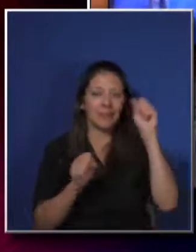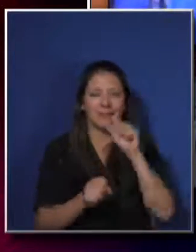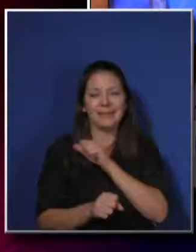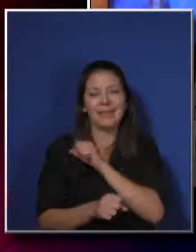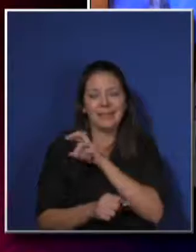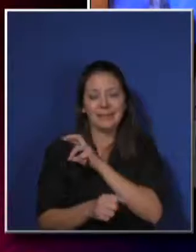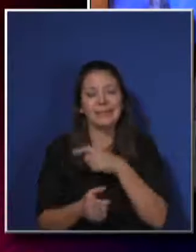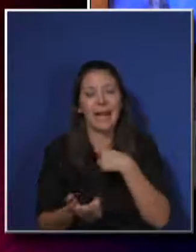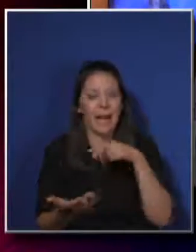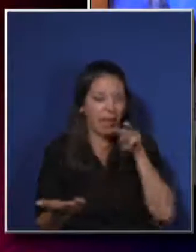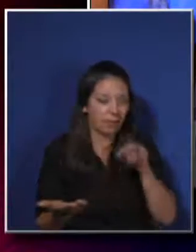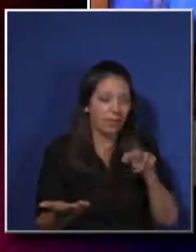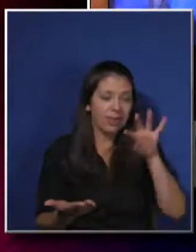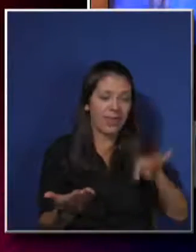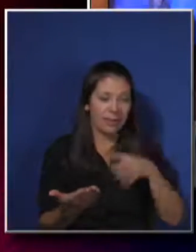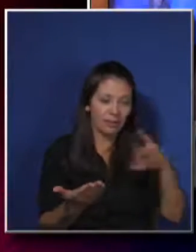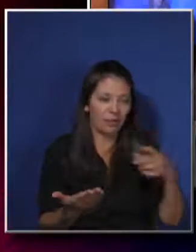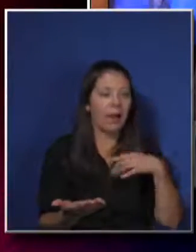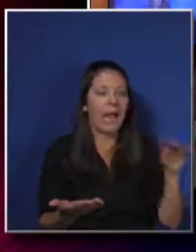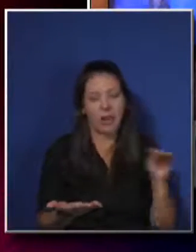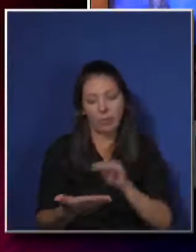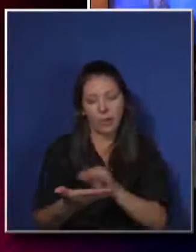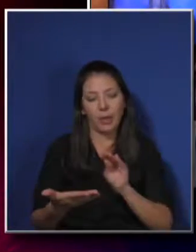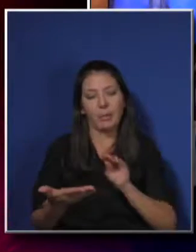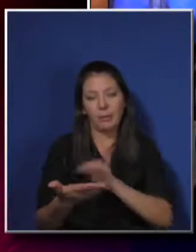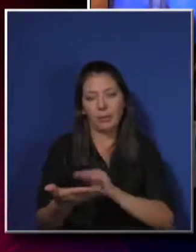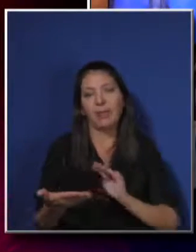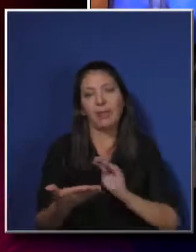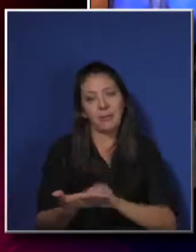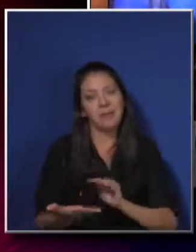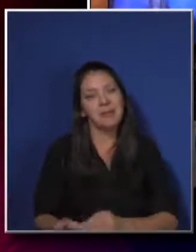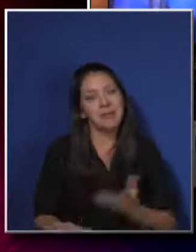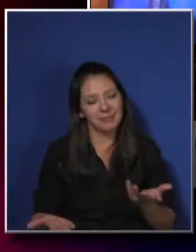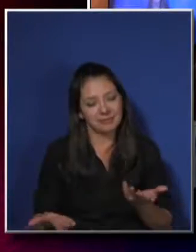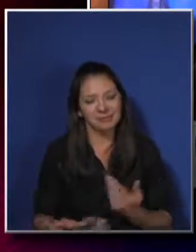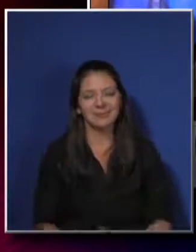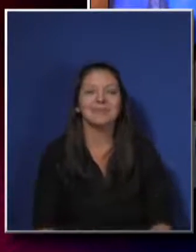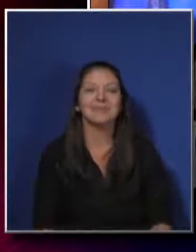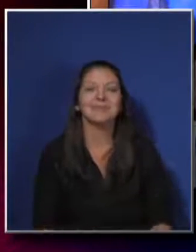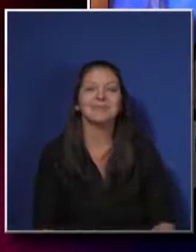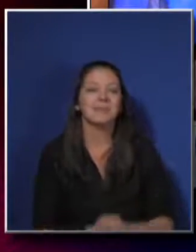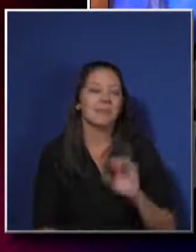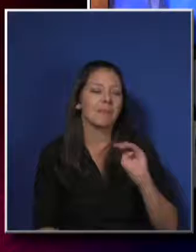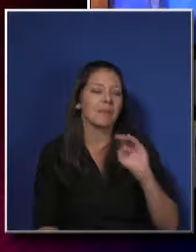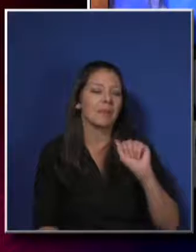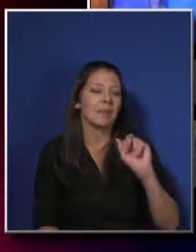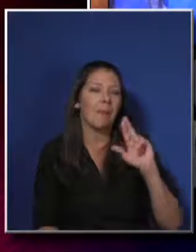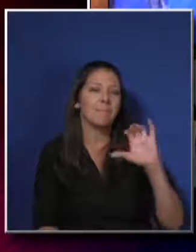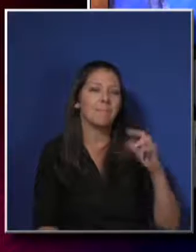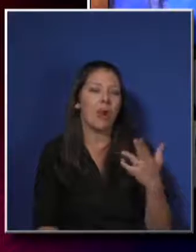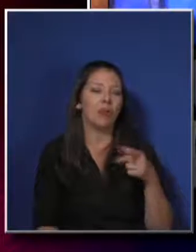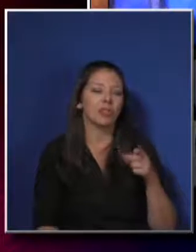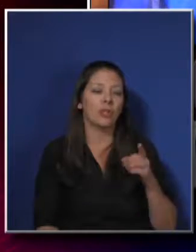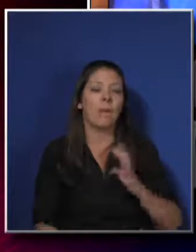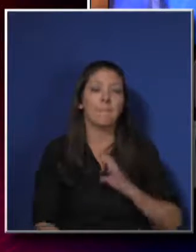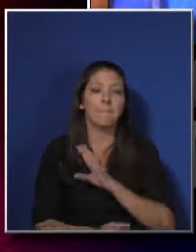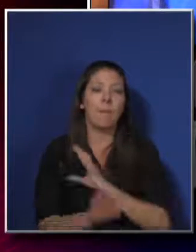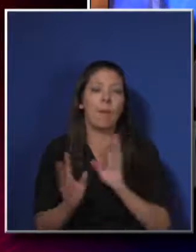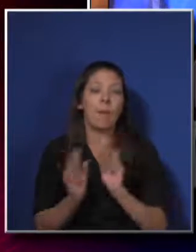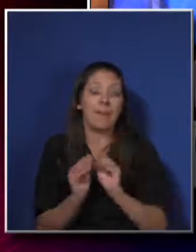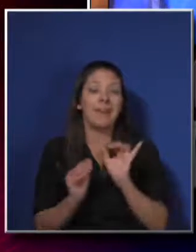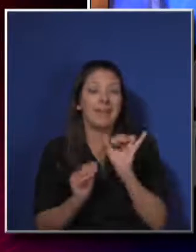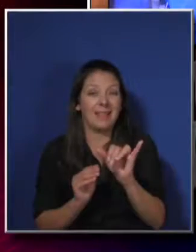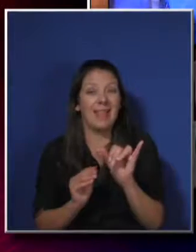so just so you know that. Okay. The March board meeting is a critical